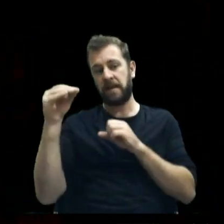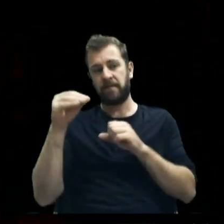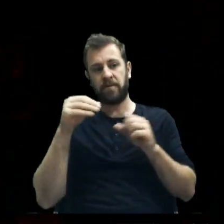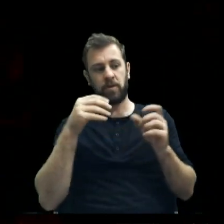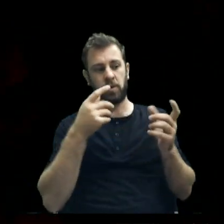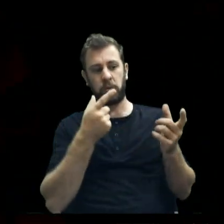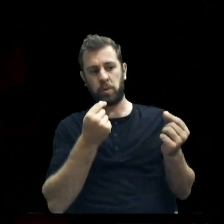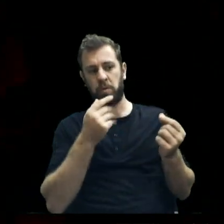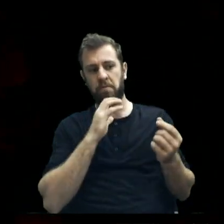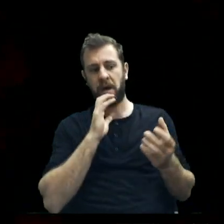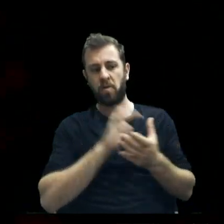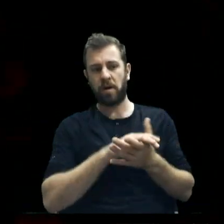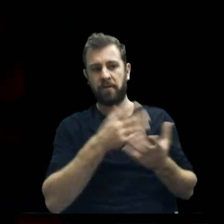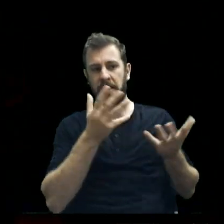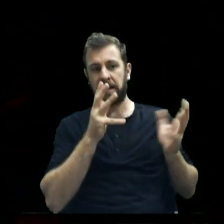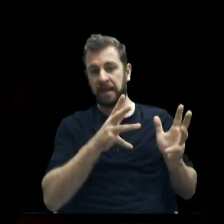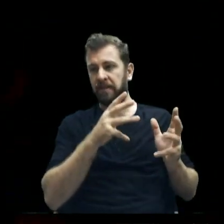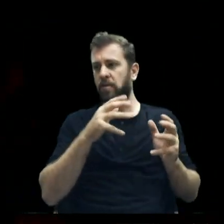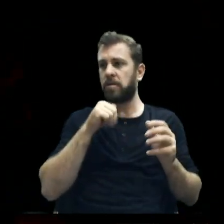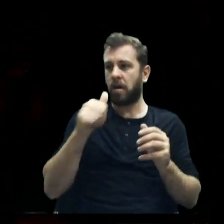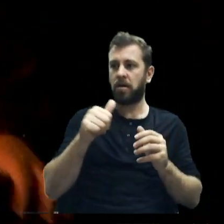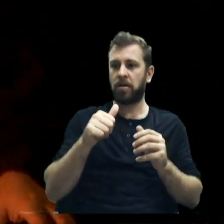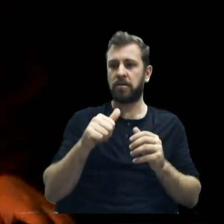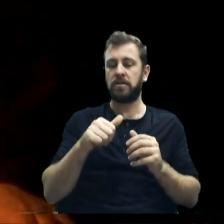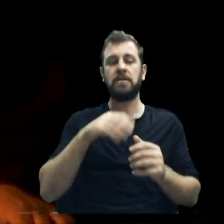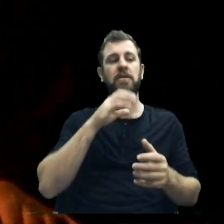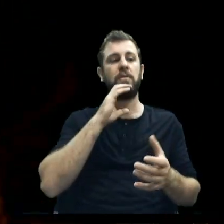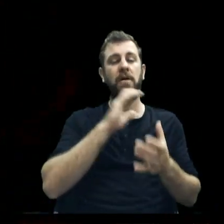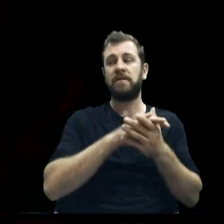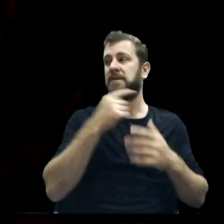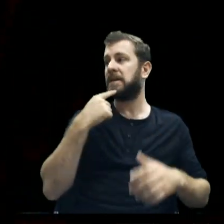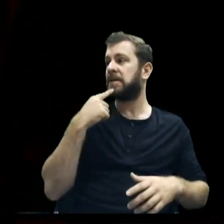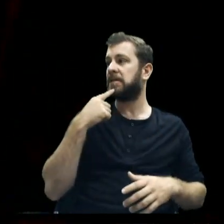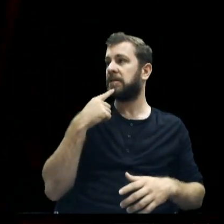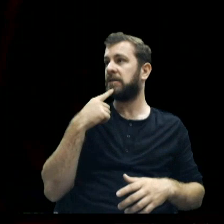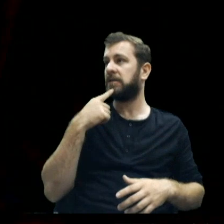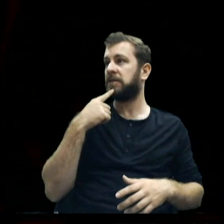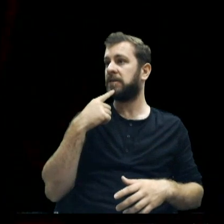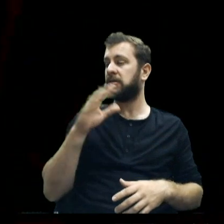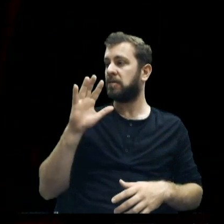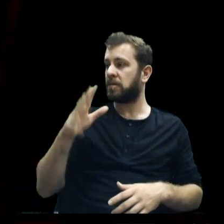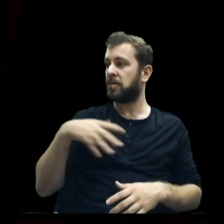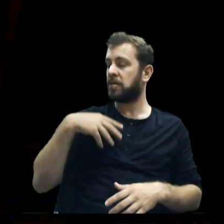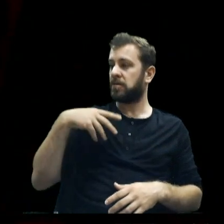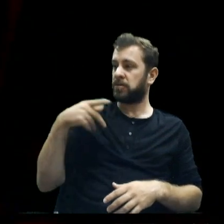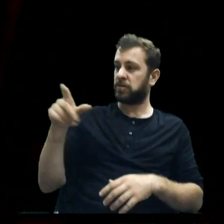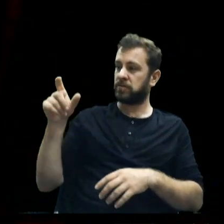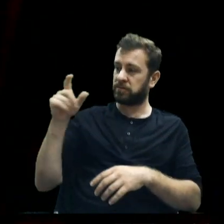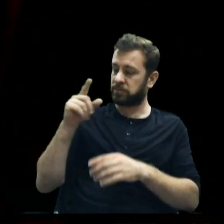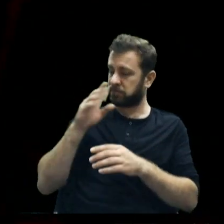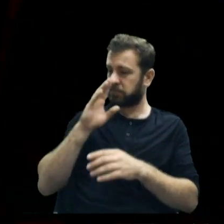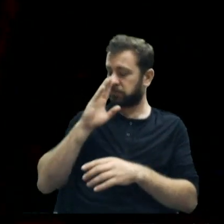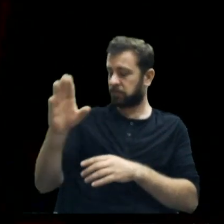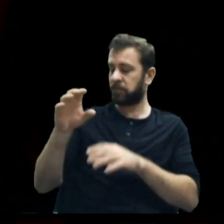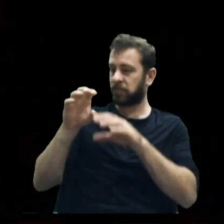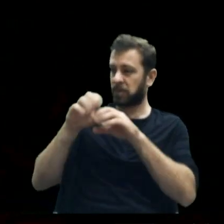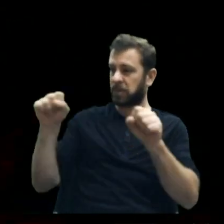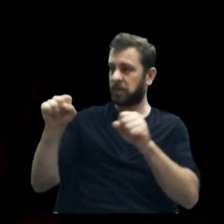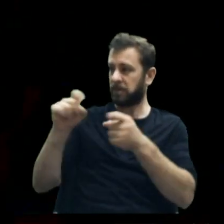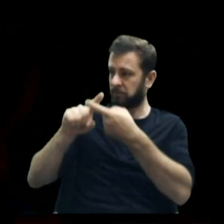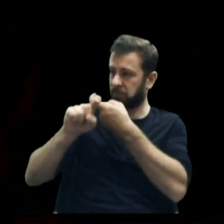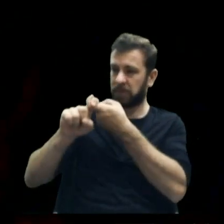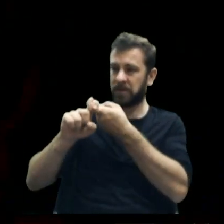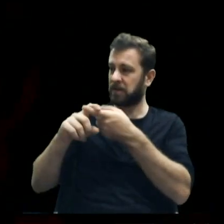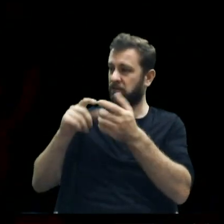hesitation. Until his wife says to him, Habib, your Mawla Hussein writes a letter to you, and you